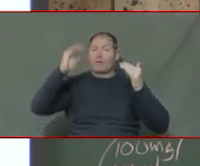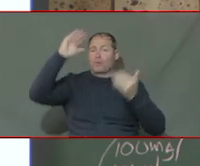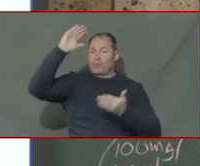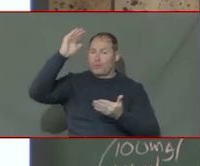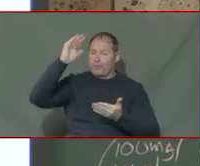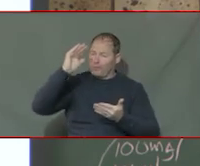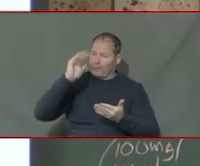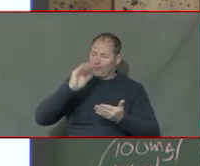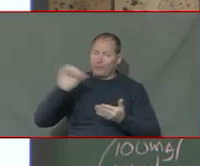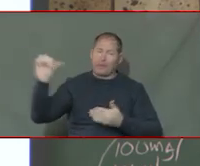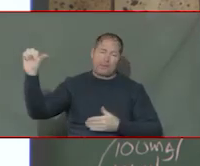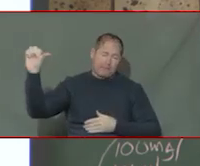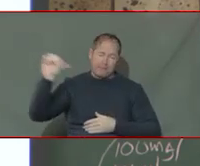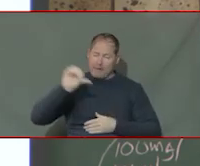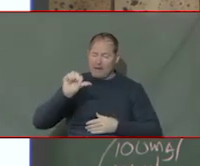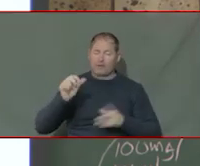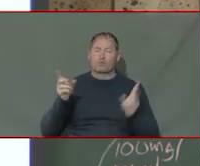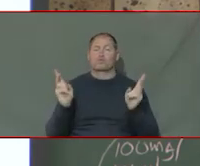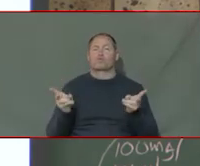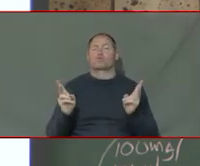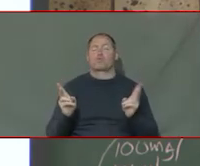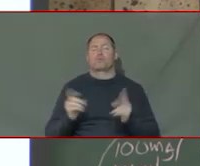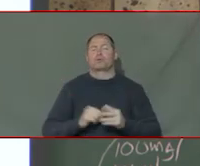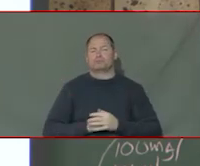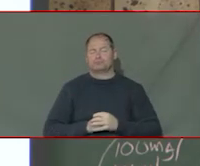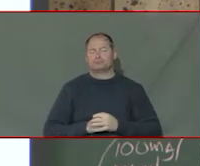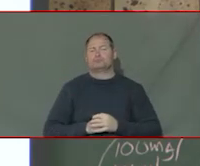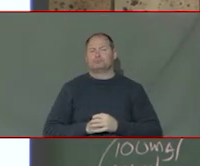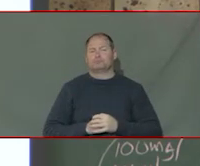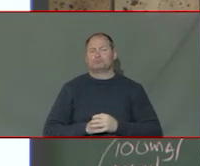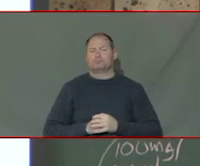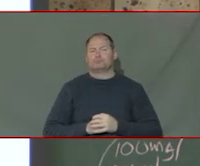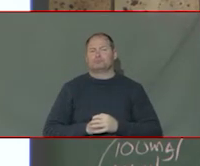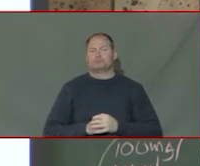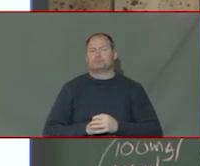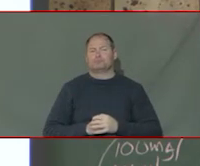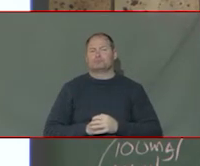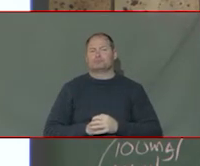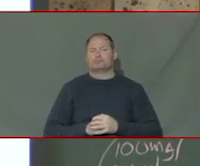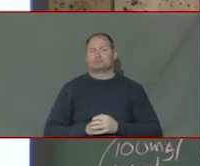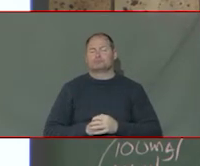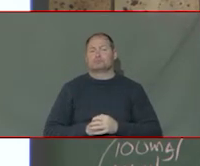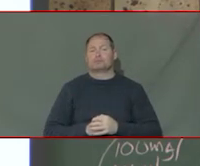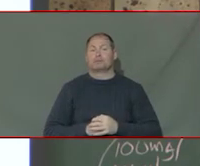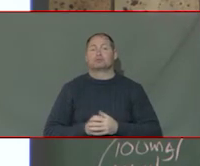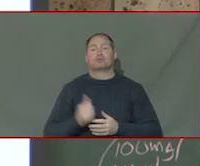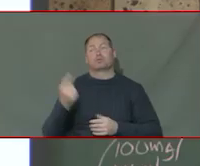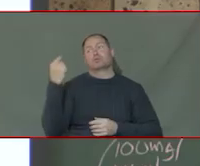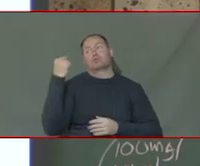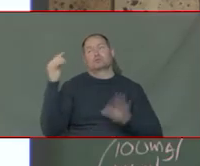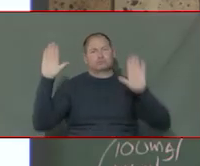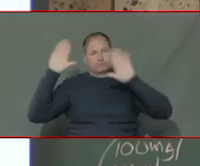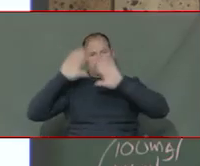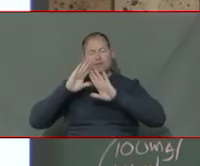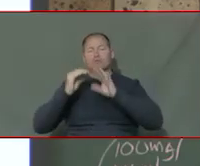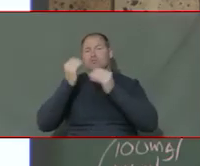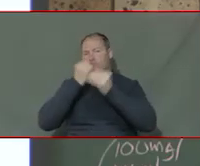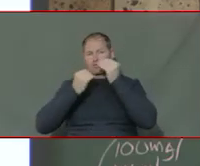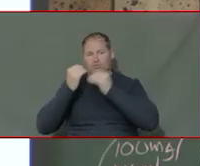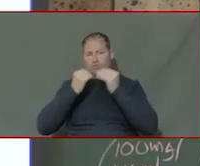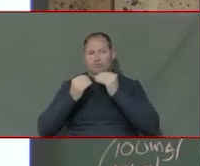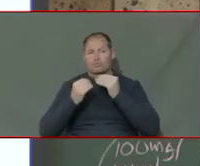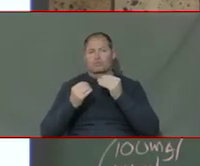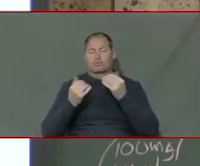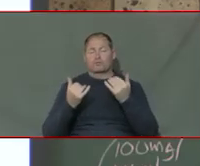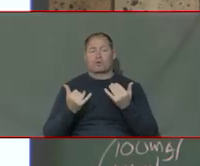come back to normal. Am I right? So what happens now? Let's say last night you ate a meal and you had a